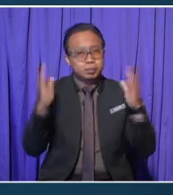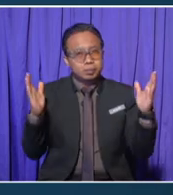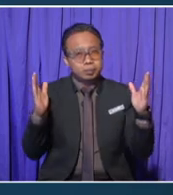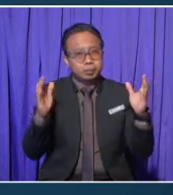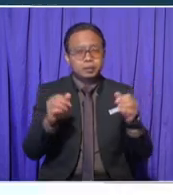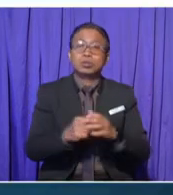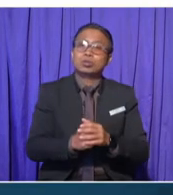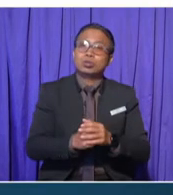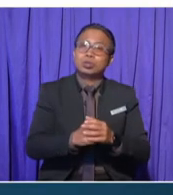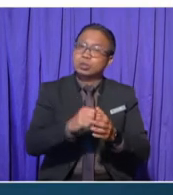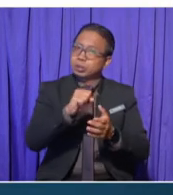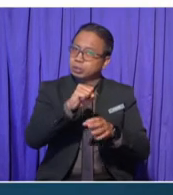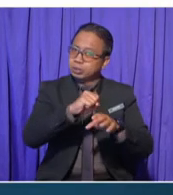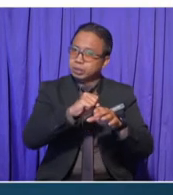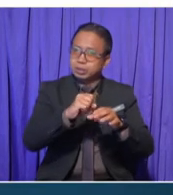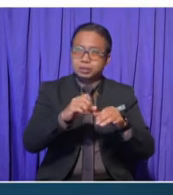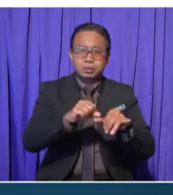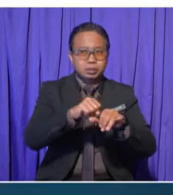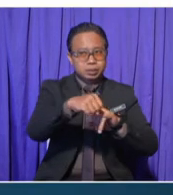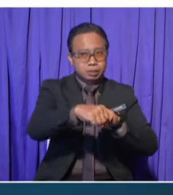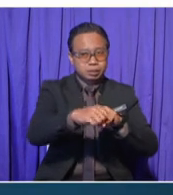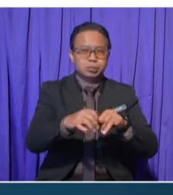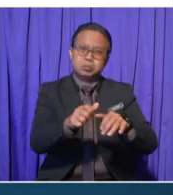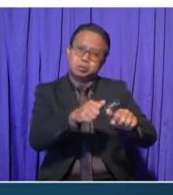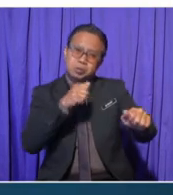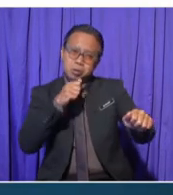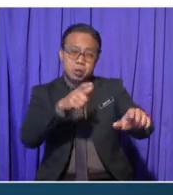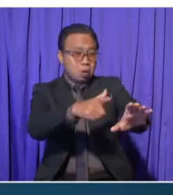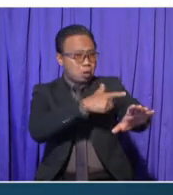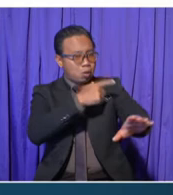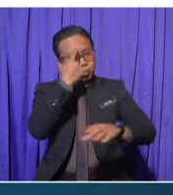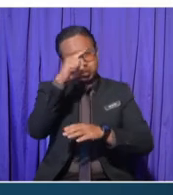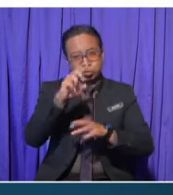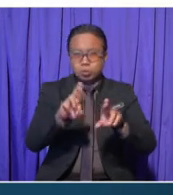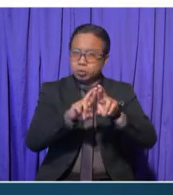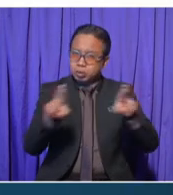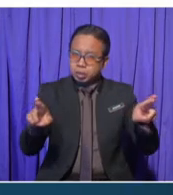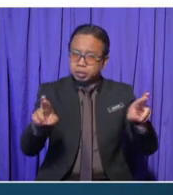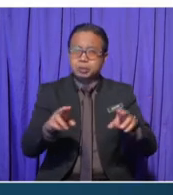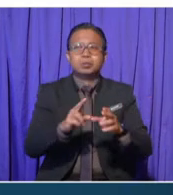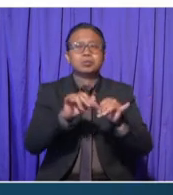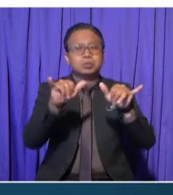things or distances that are too long for a ruler to measure.